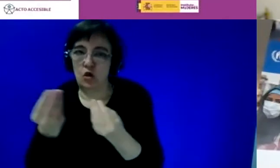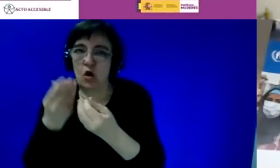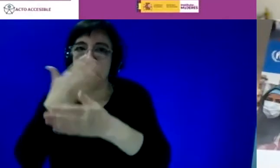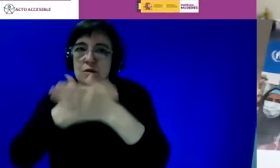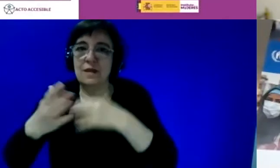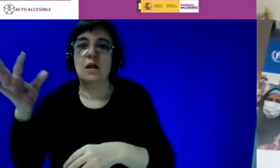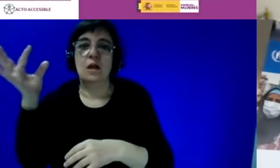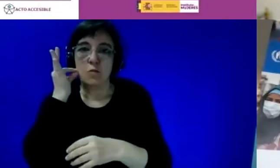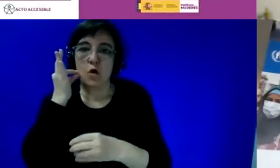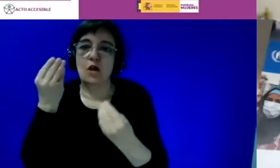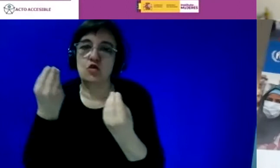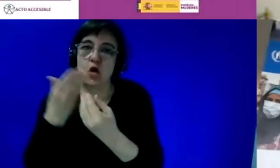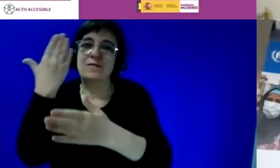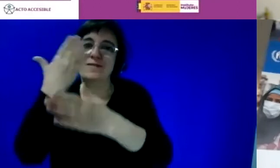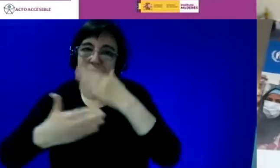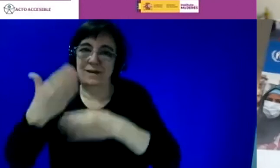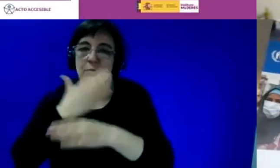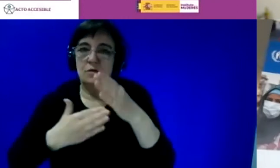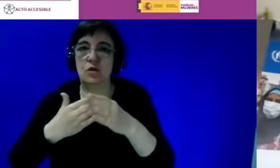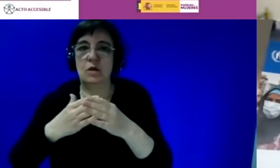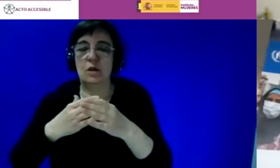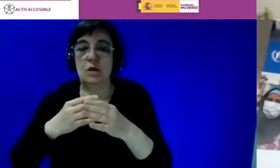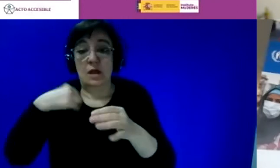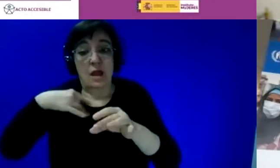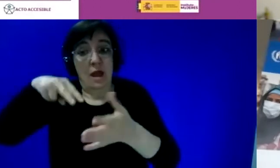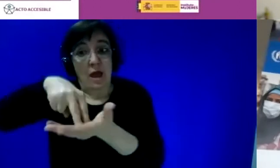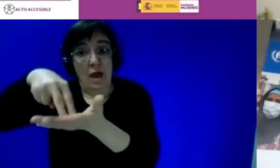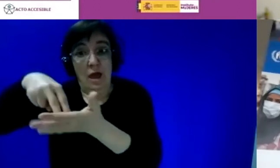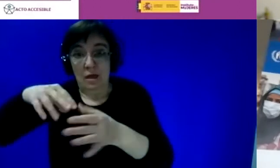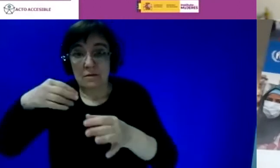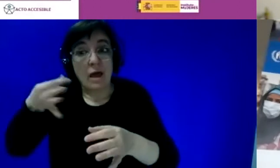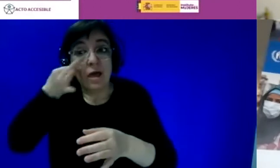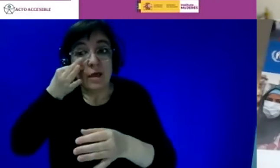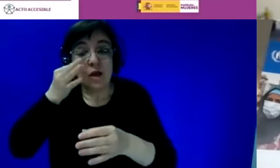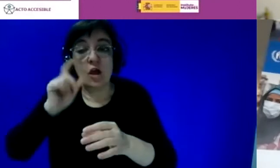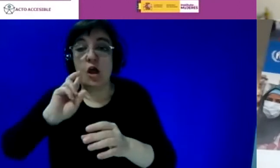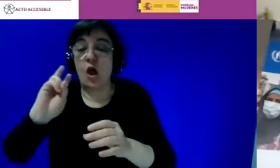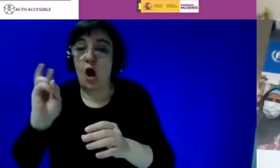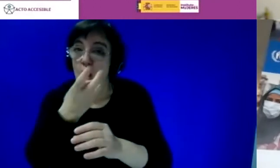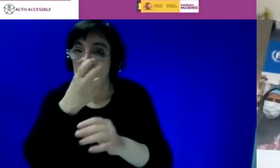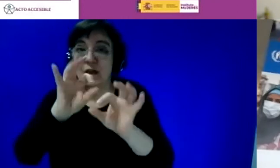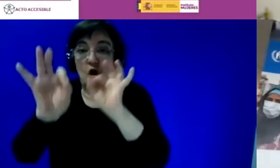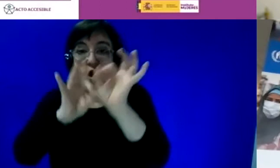organizations of persons with disabilities and women with disabilities on the ground, and